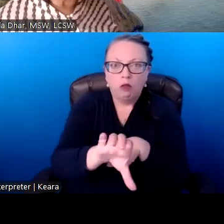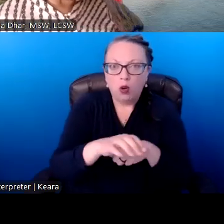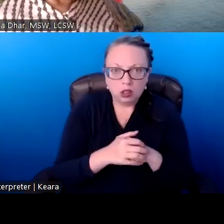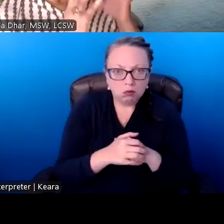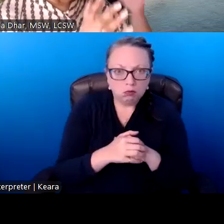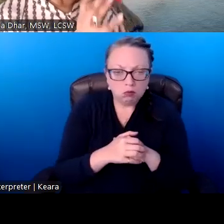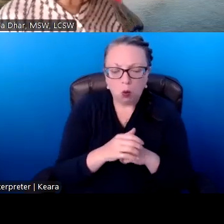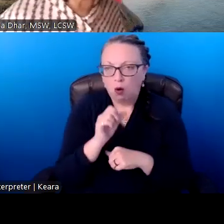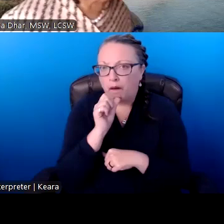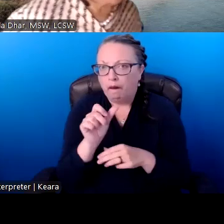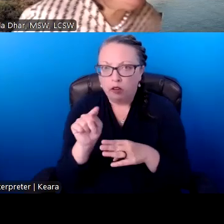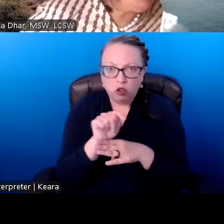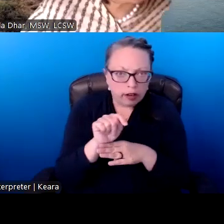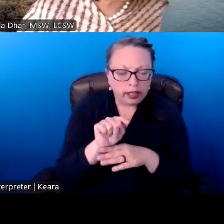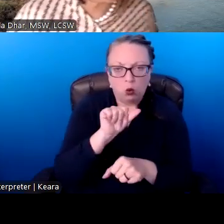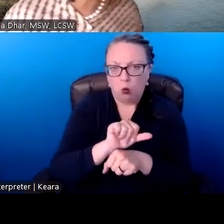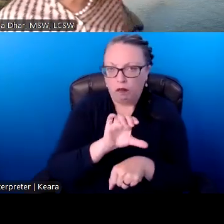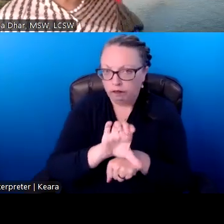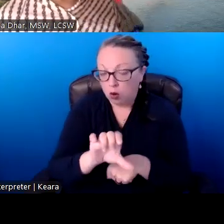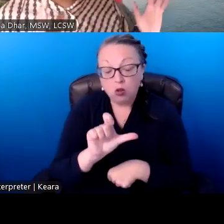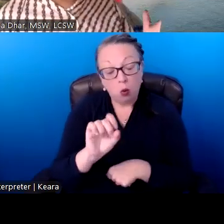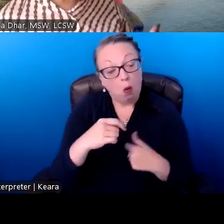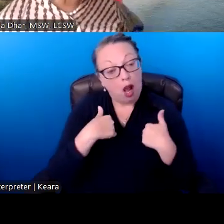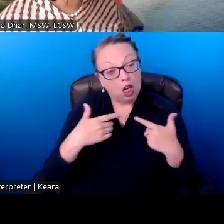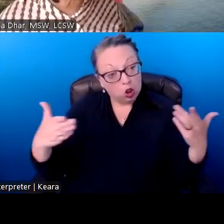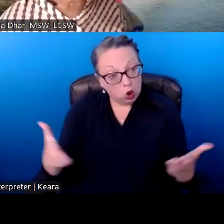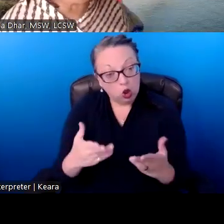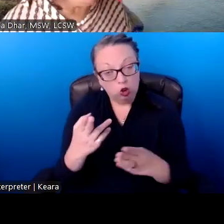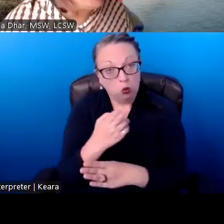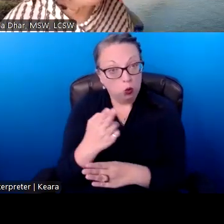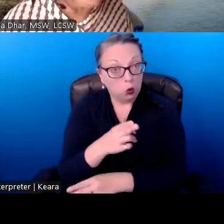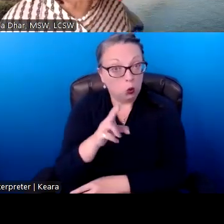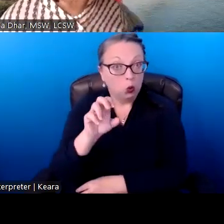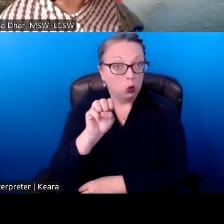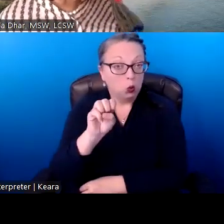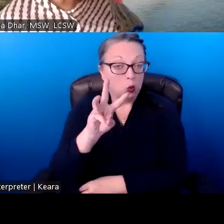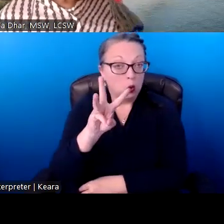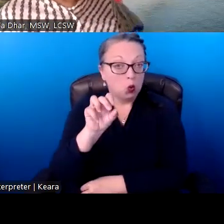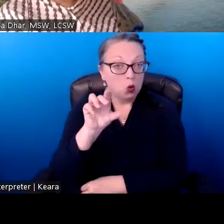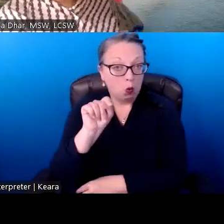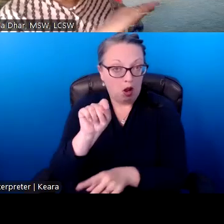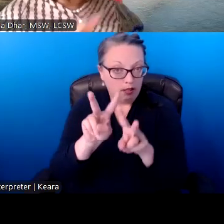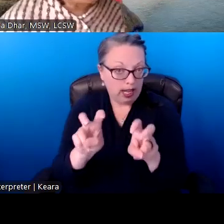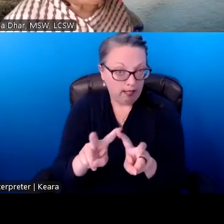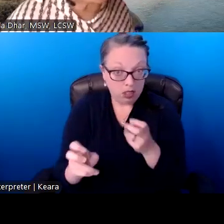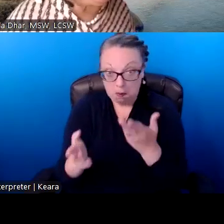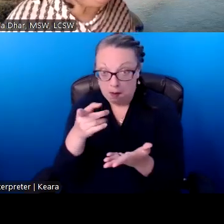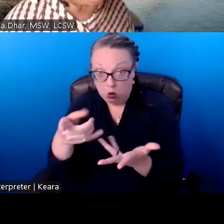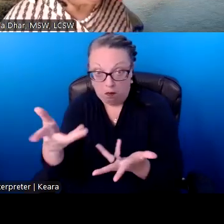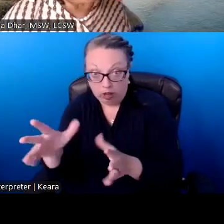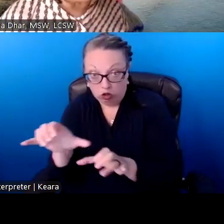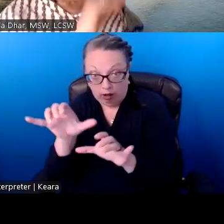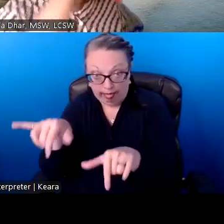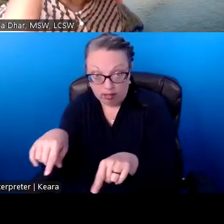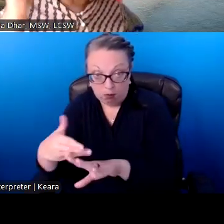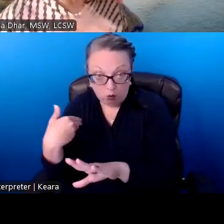workforce. So I would highly encourage you to use this SWOT analysis if you are not already doing it. And it can be done by anyone.